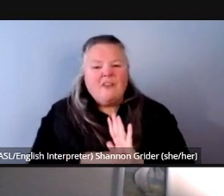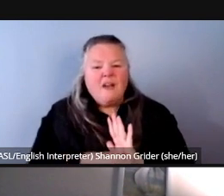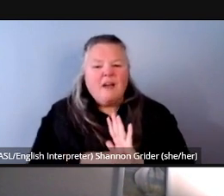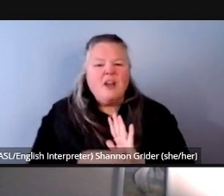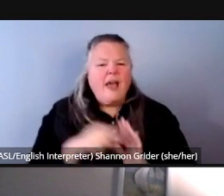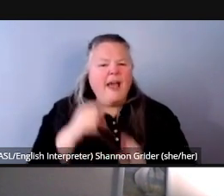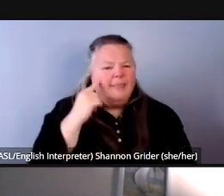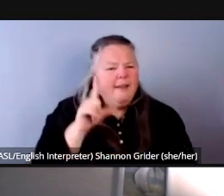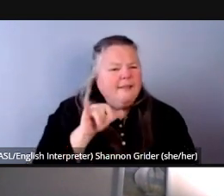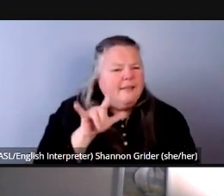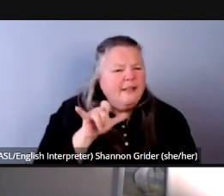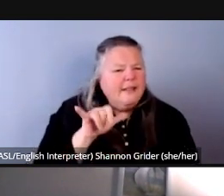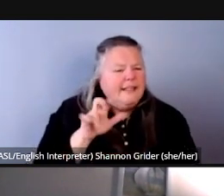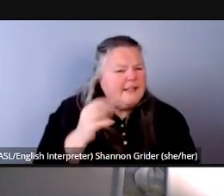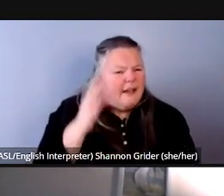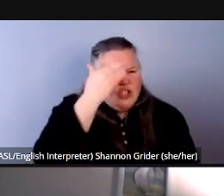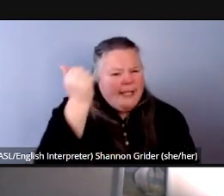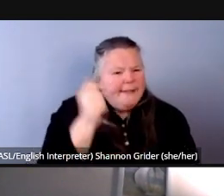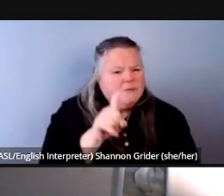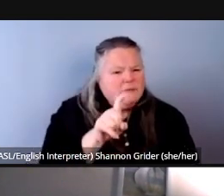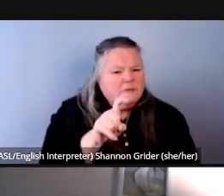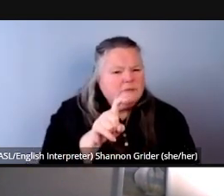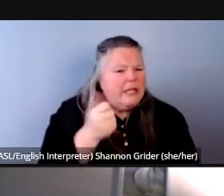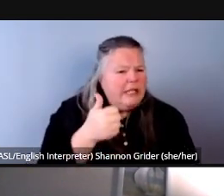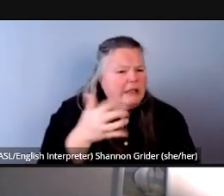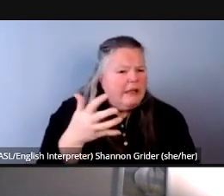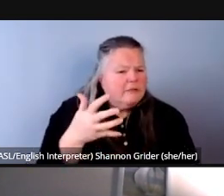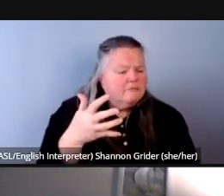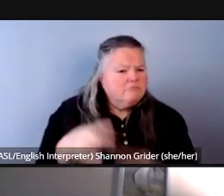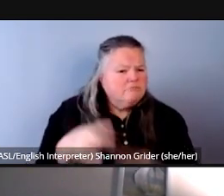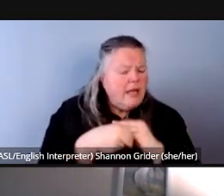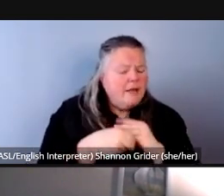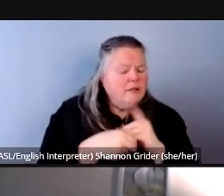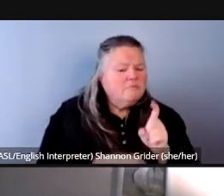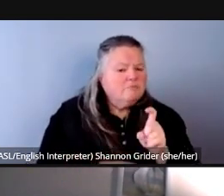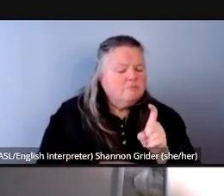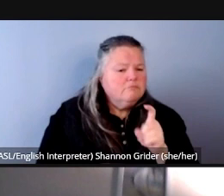did I forget anything, or is there anything else that needs to be shared around the guide?